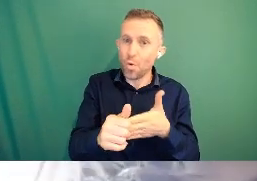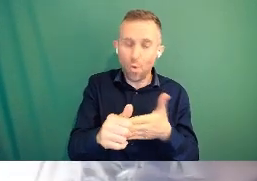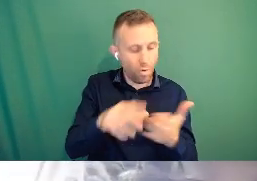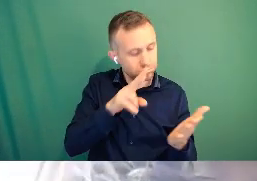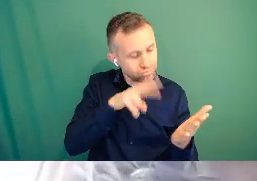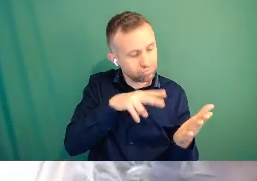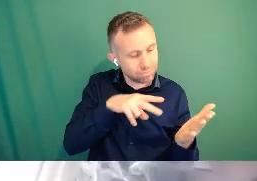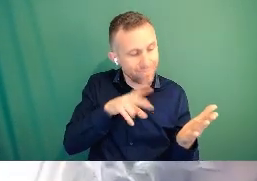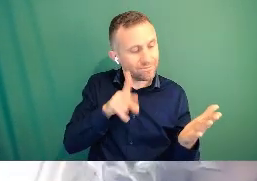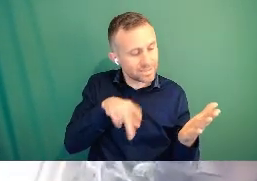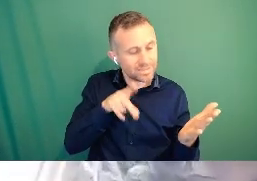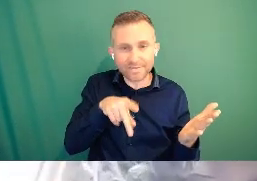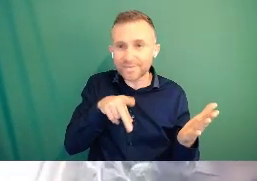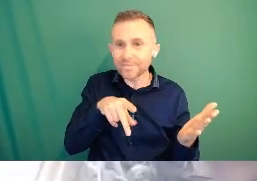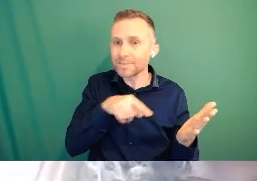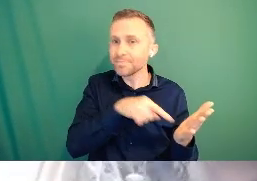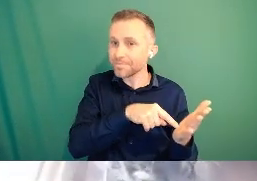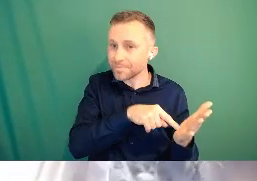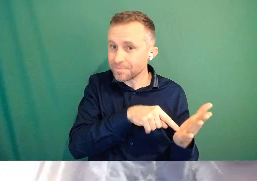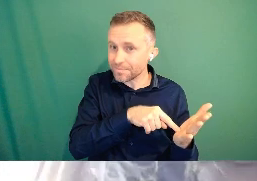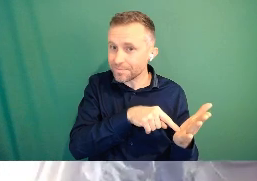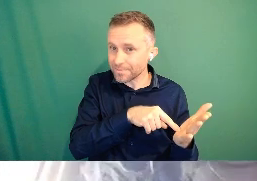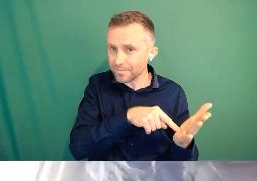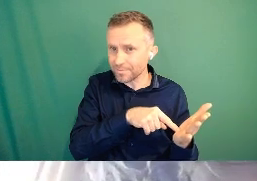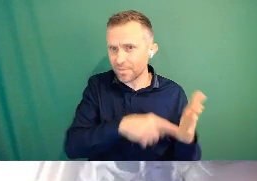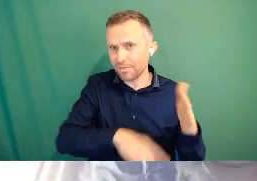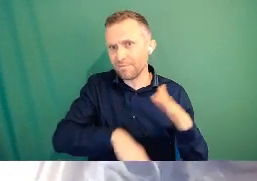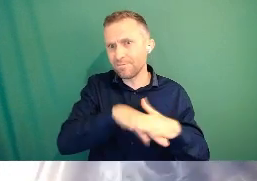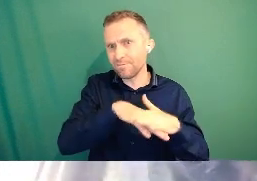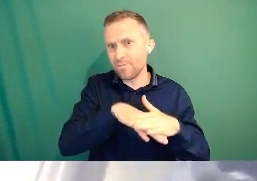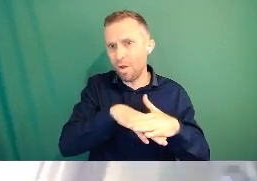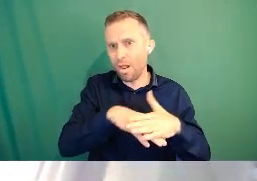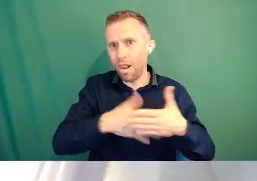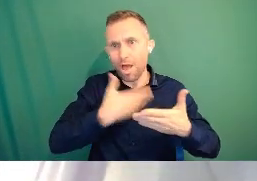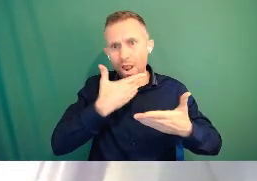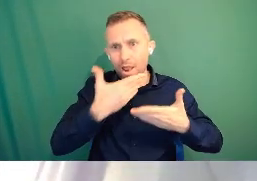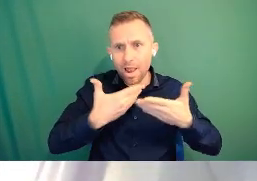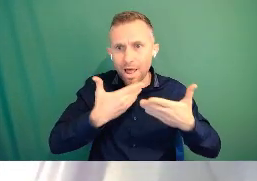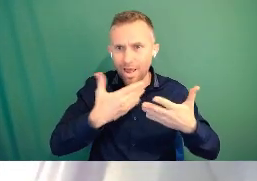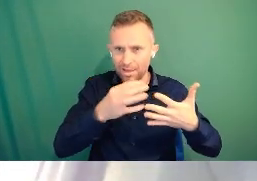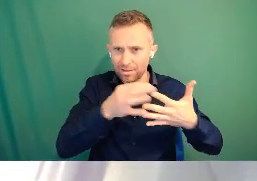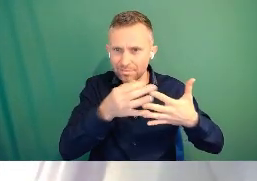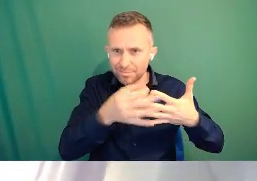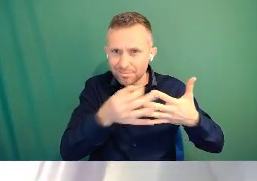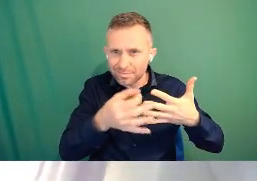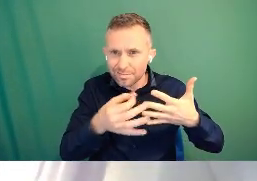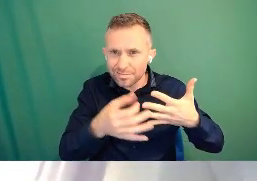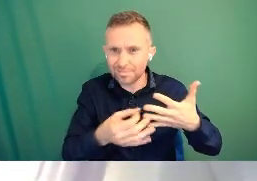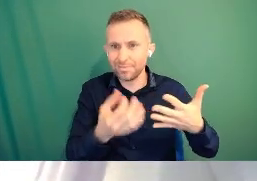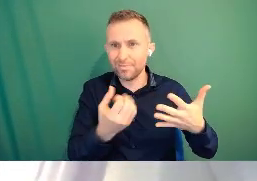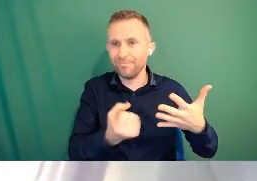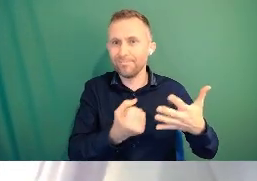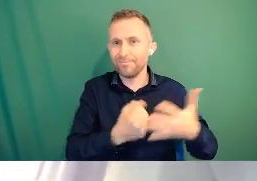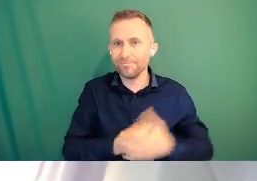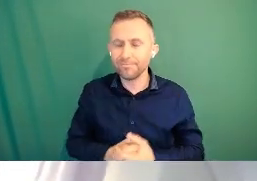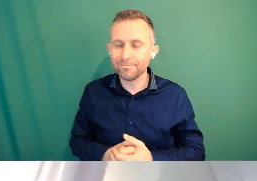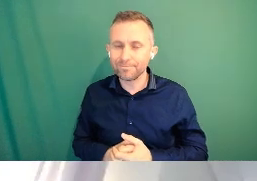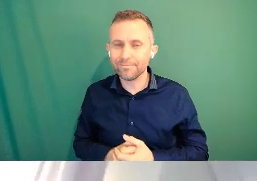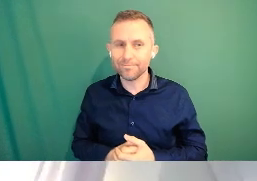inside the castle, which is extremely descriptive of each and every room that you've